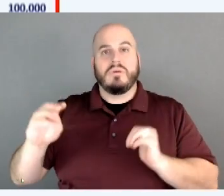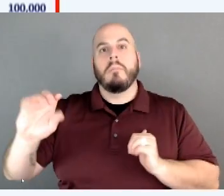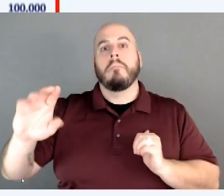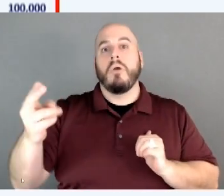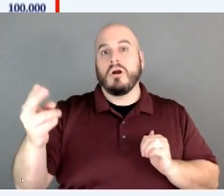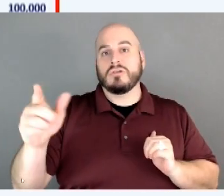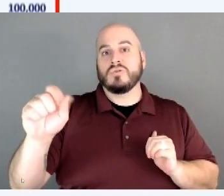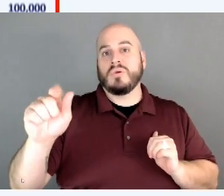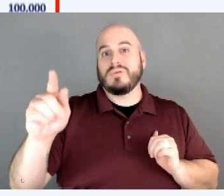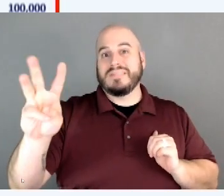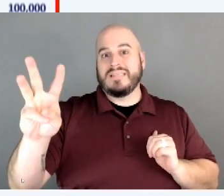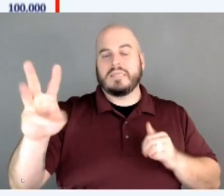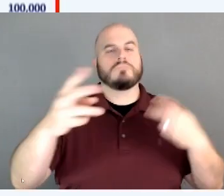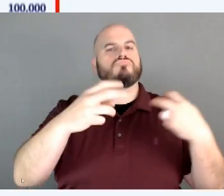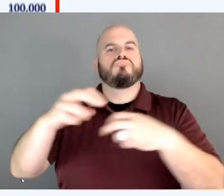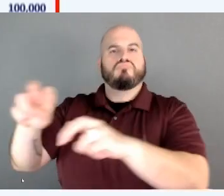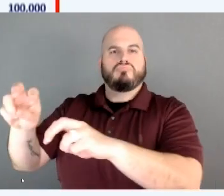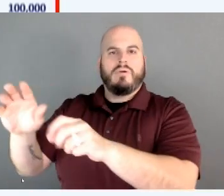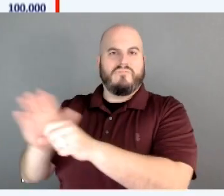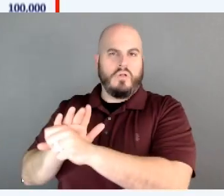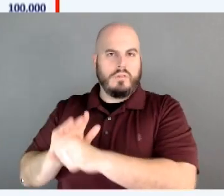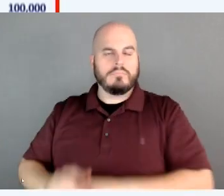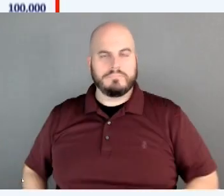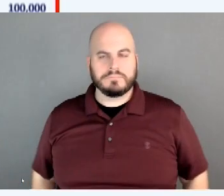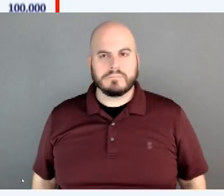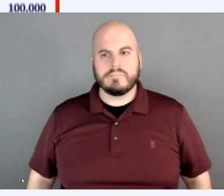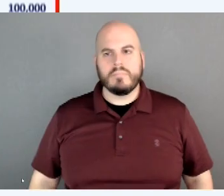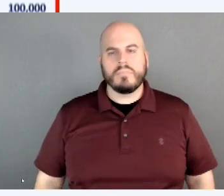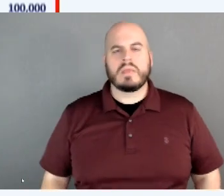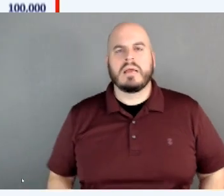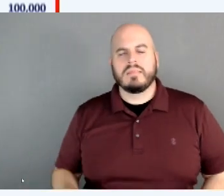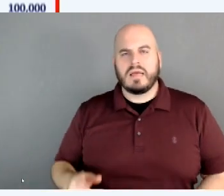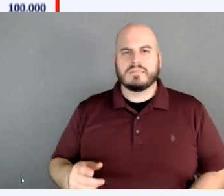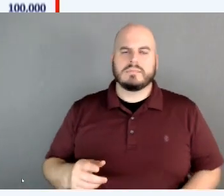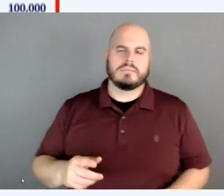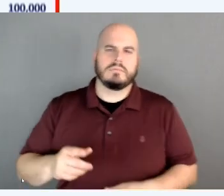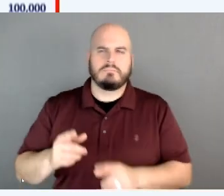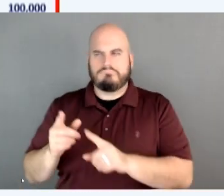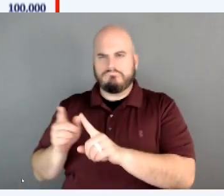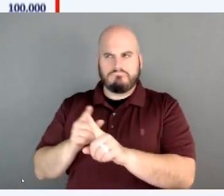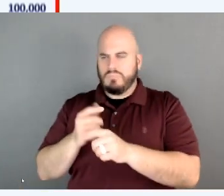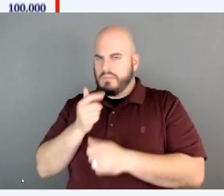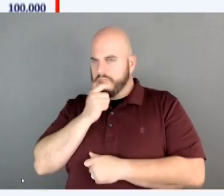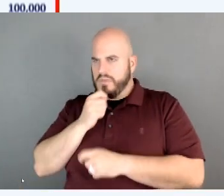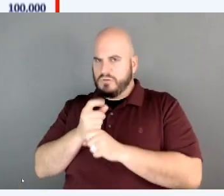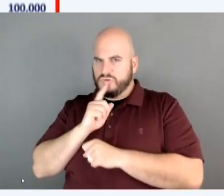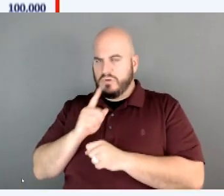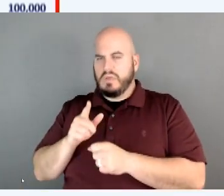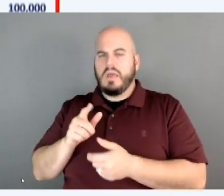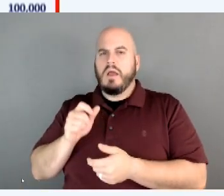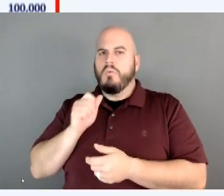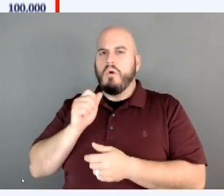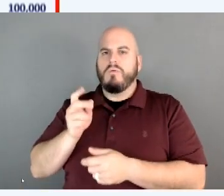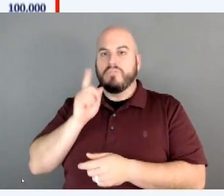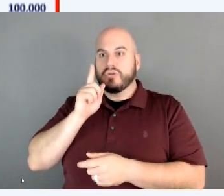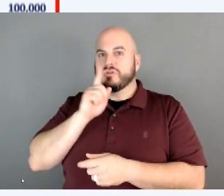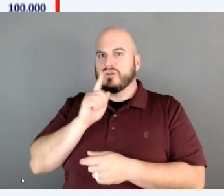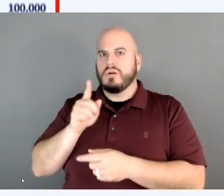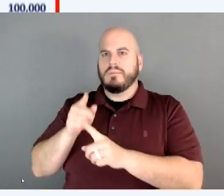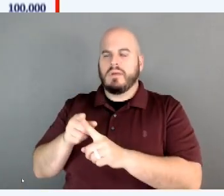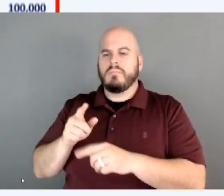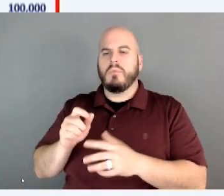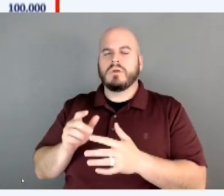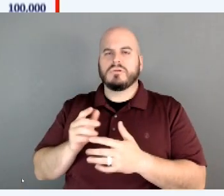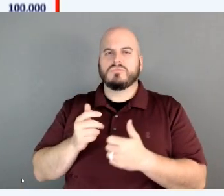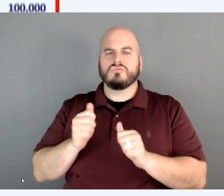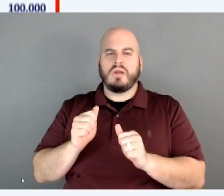2026. And that's kind of a moving target because what we're gonna do is watch the tons that are coming in, and we wanna land in this sweet spot, this landing